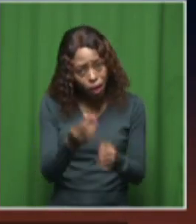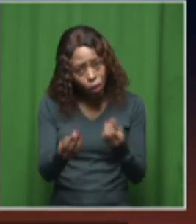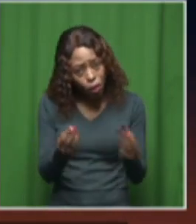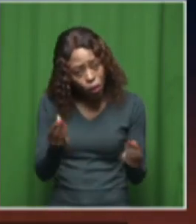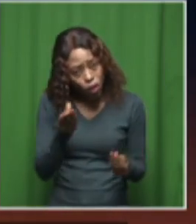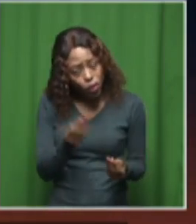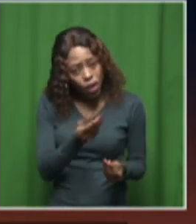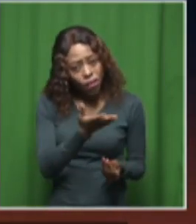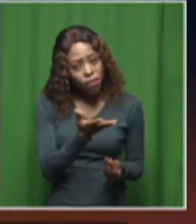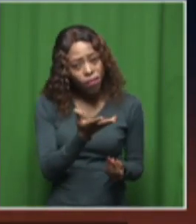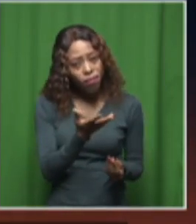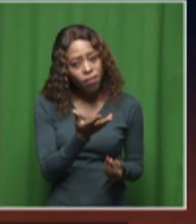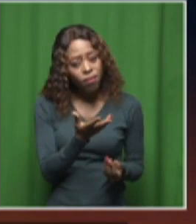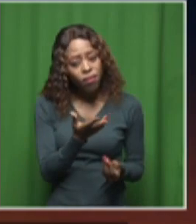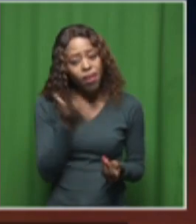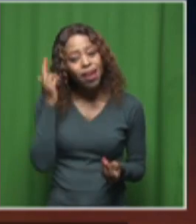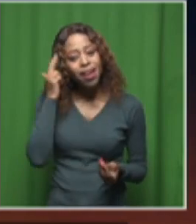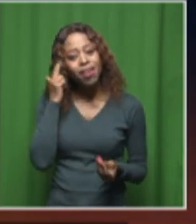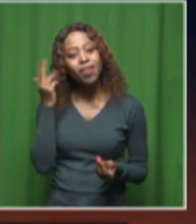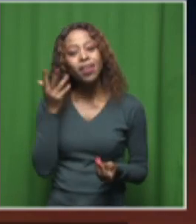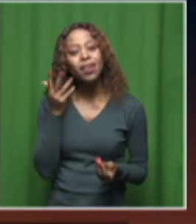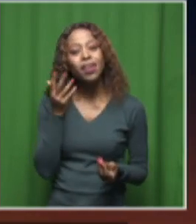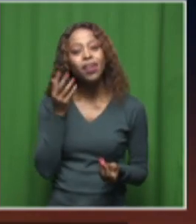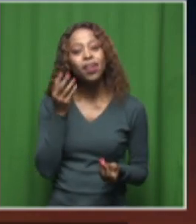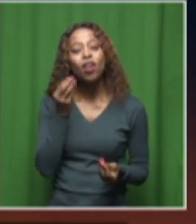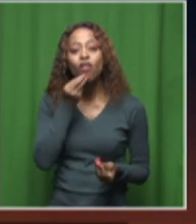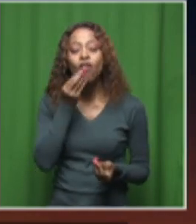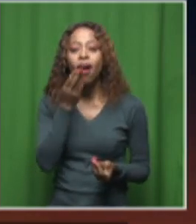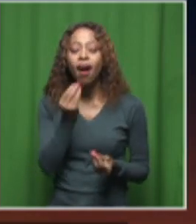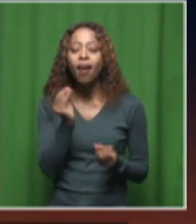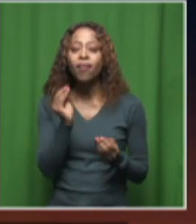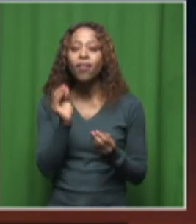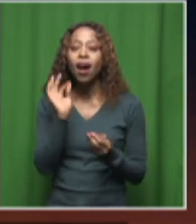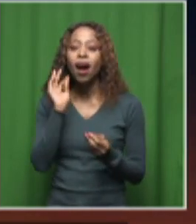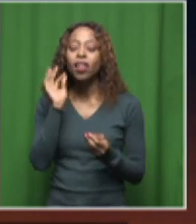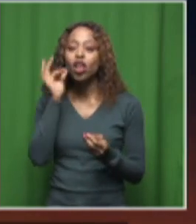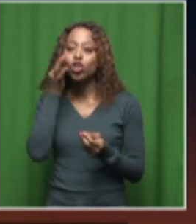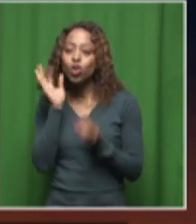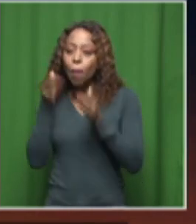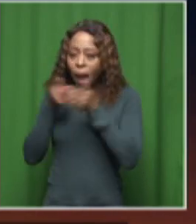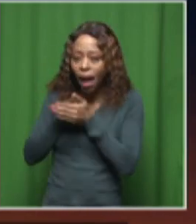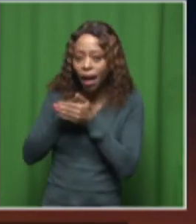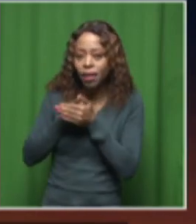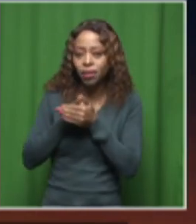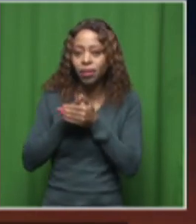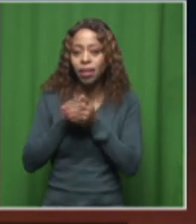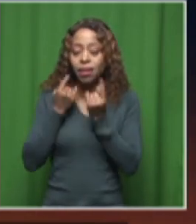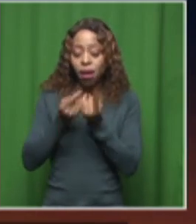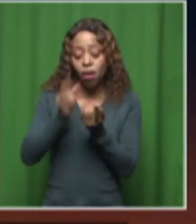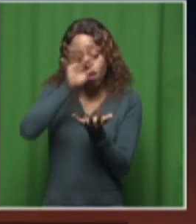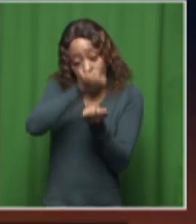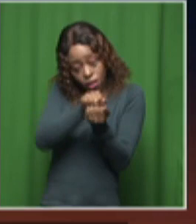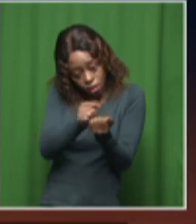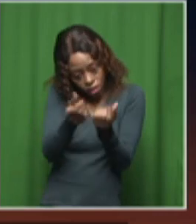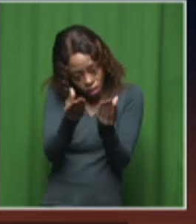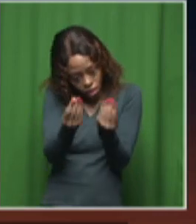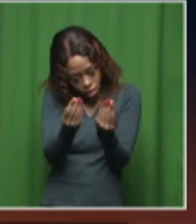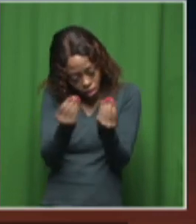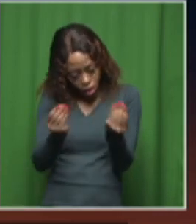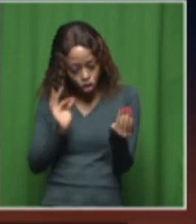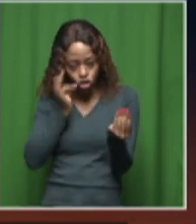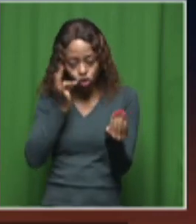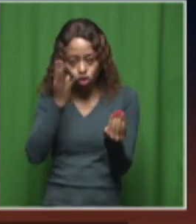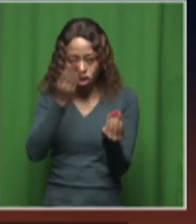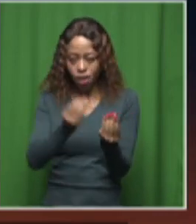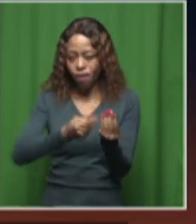have, and you remember that foods have hidden sugars. So if we calculate the amount of sugar they have a day,